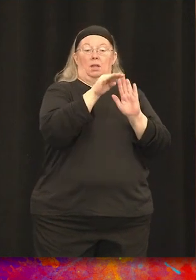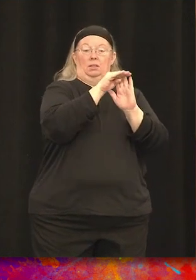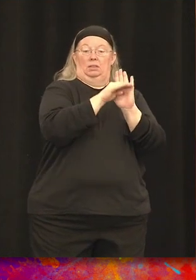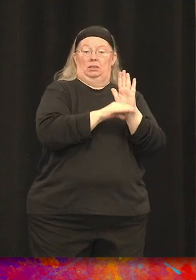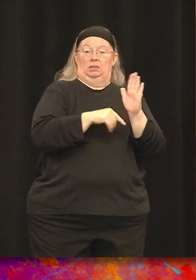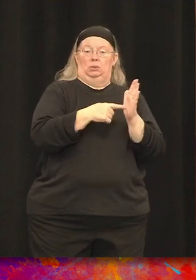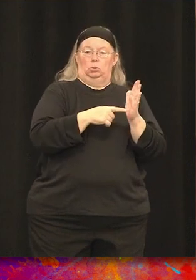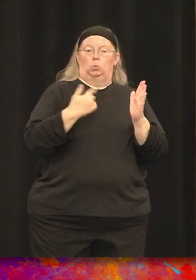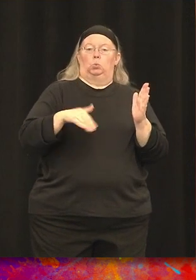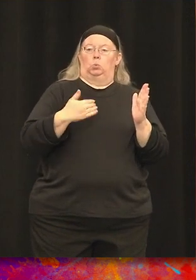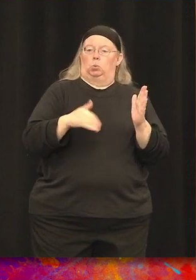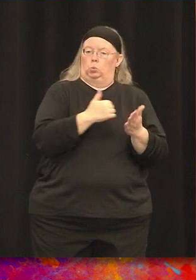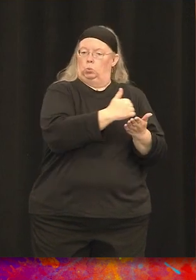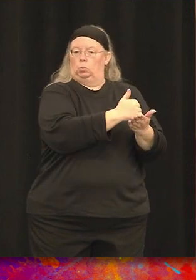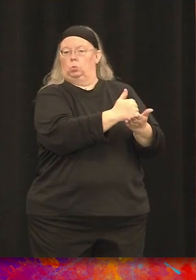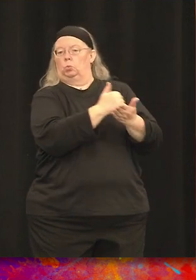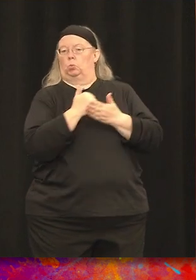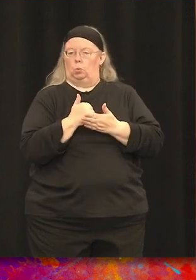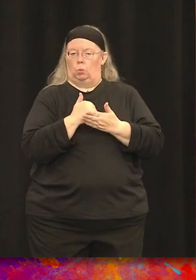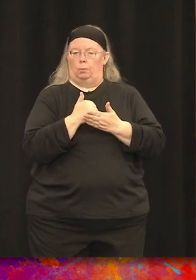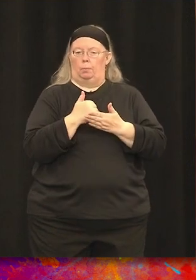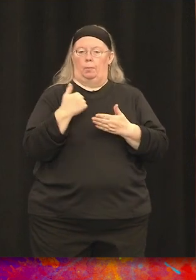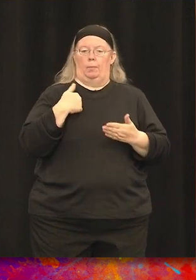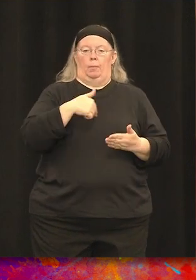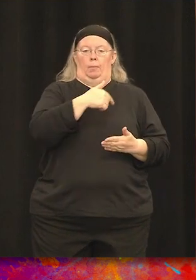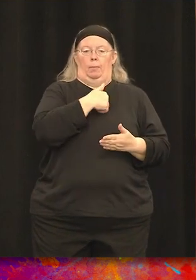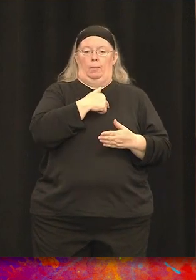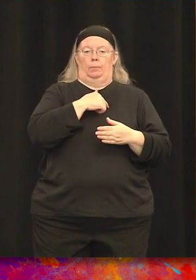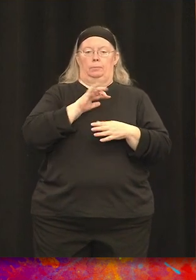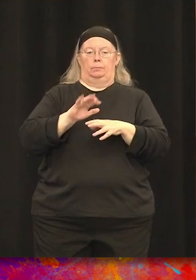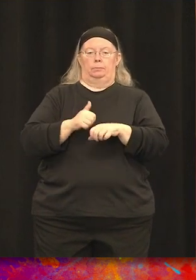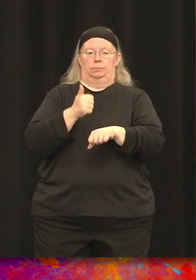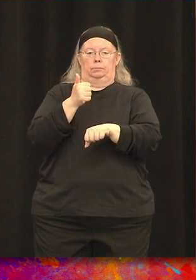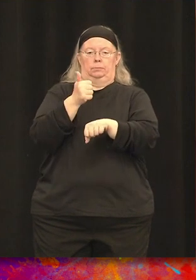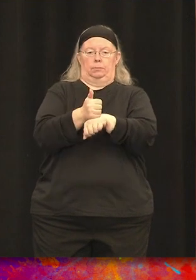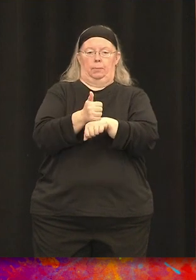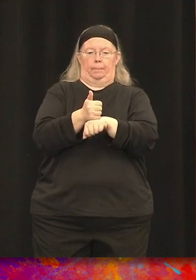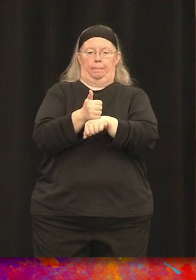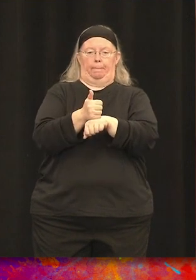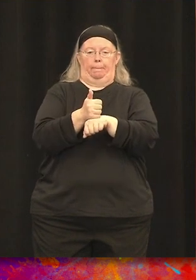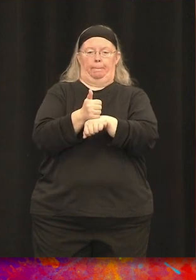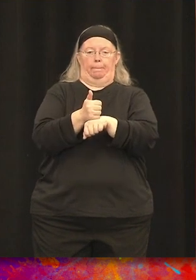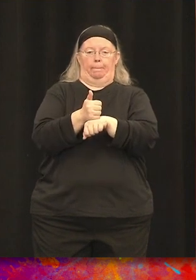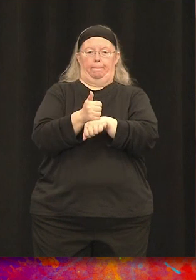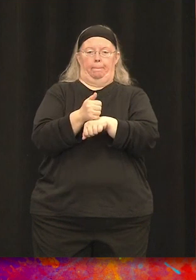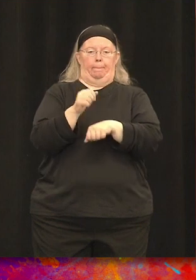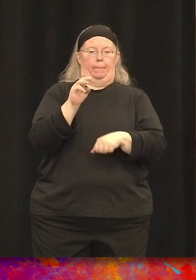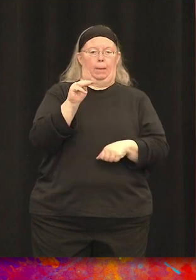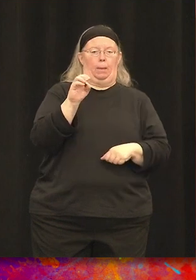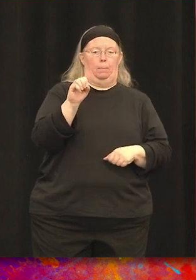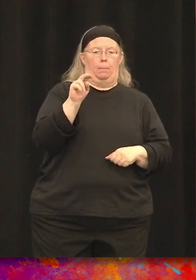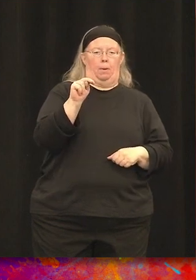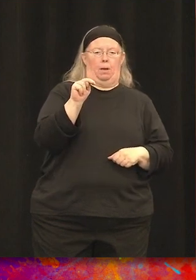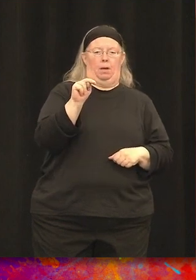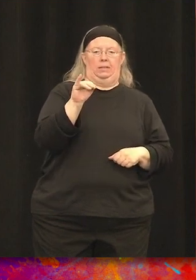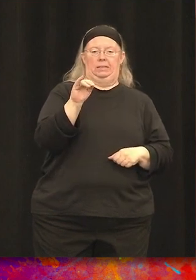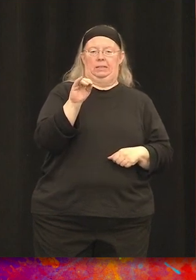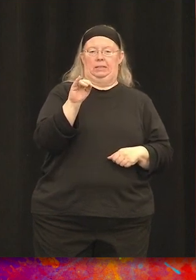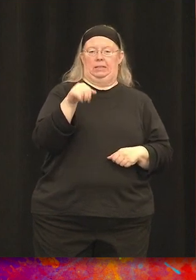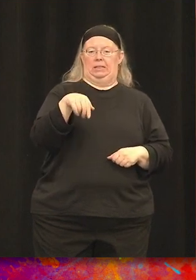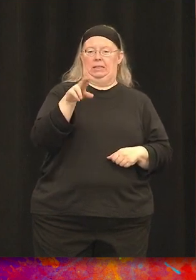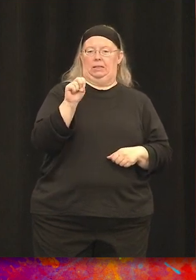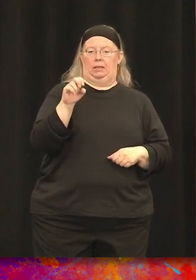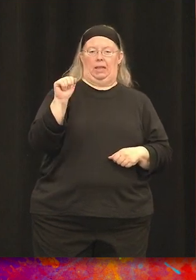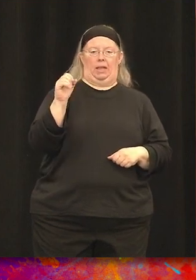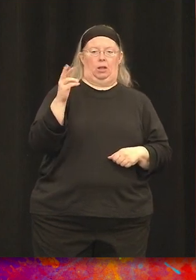named Iyer. Mani is part of an esteemed group of people who have gone above and beyond to serve the